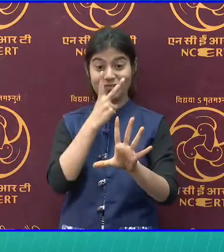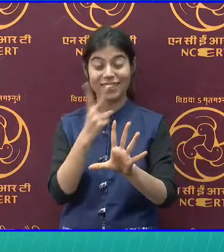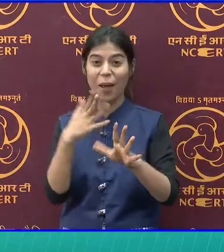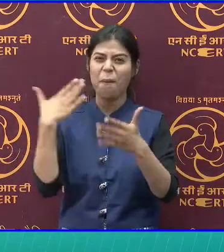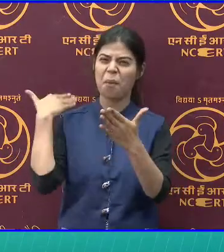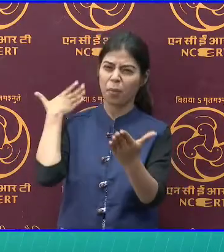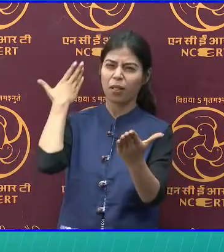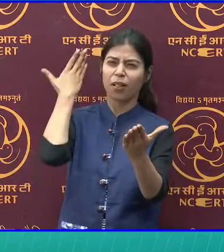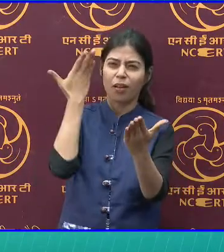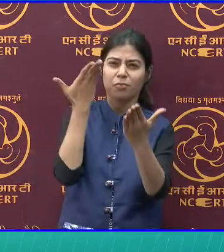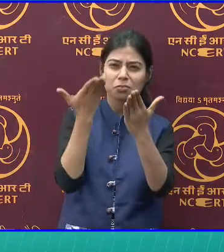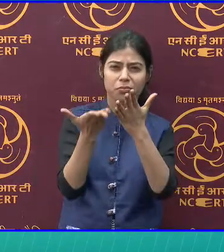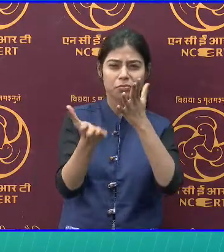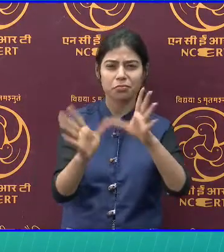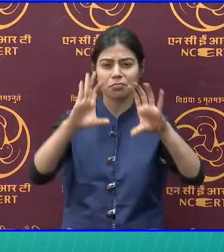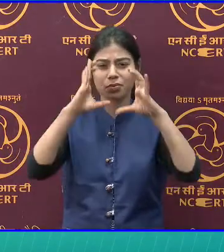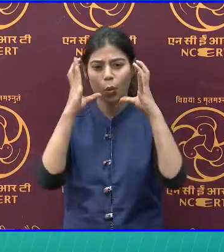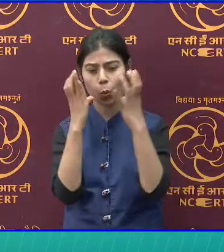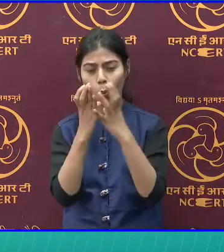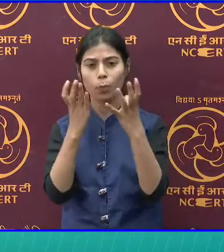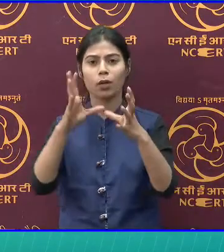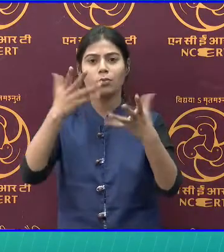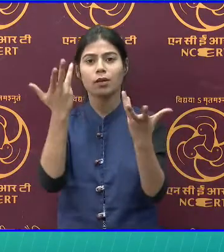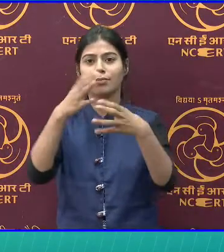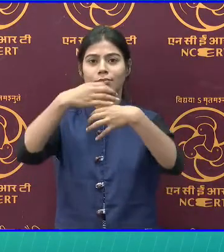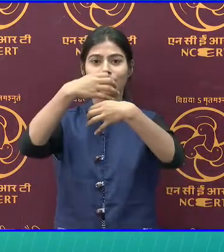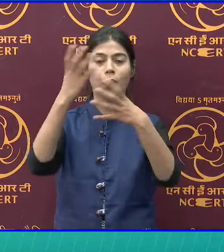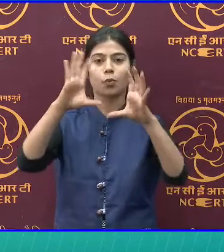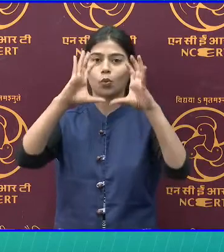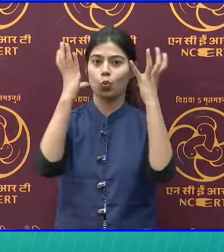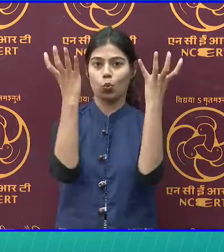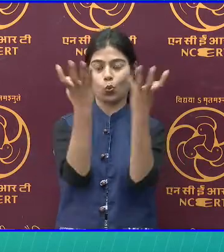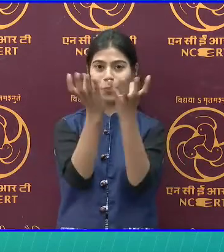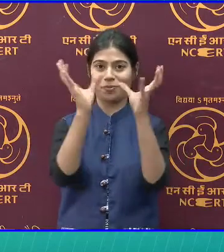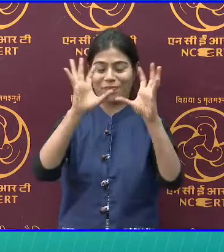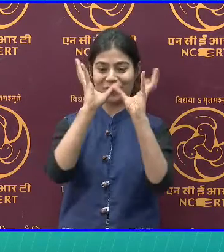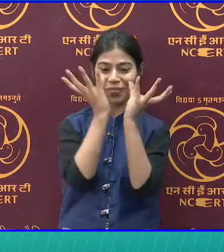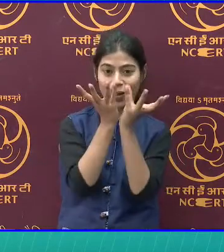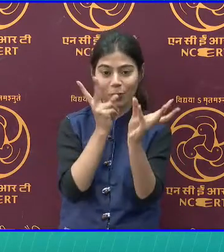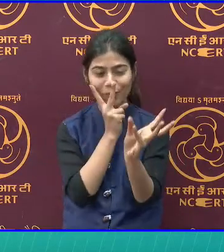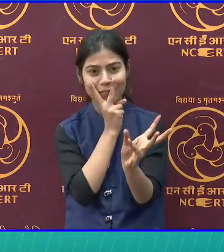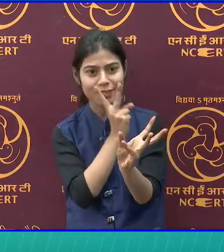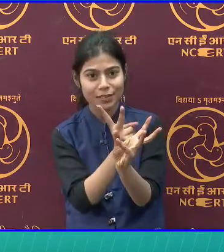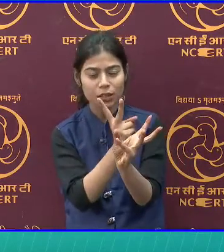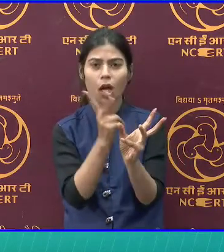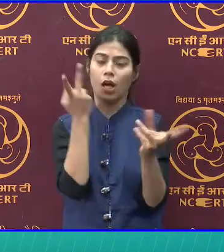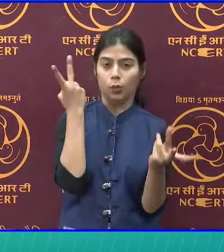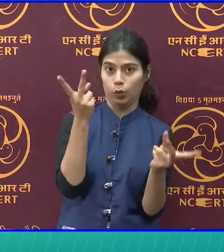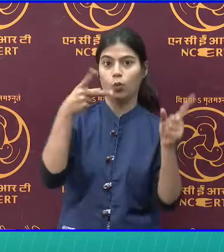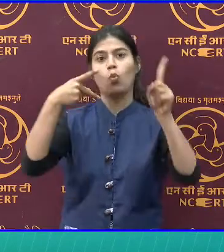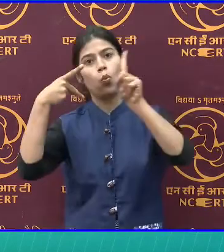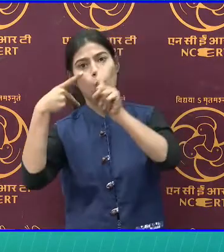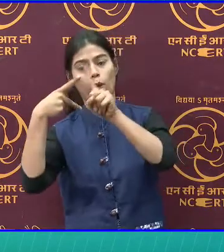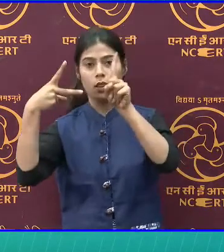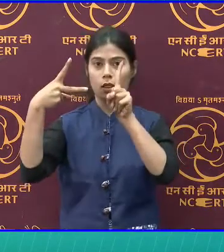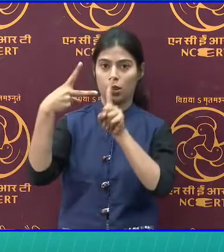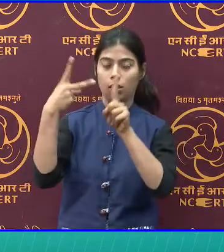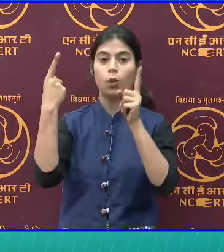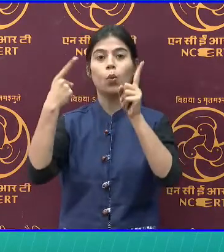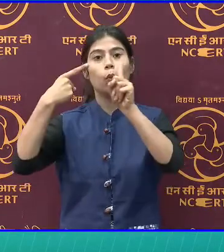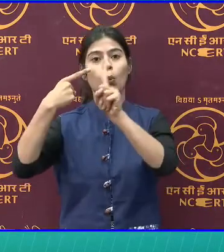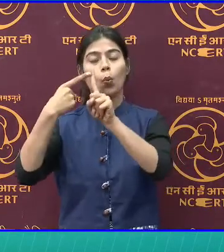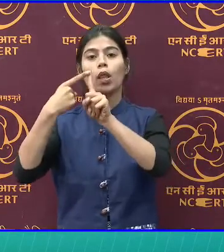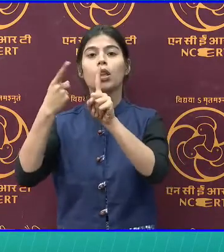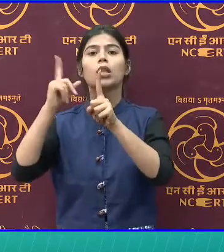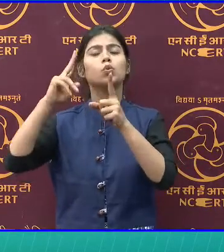it still fascinates me. Yeah. Because there's so much on it. So there are 2 themes, the tapestry of the past and the India